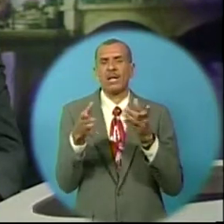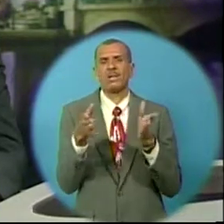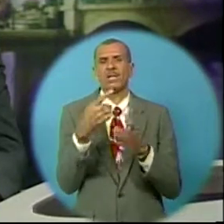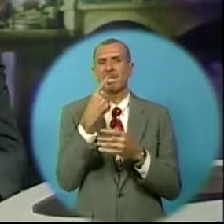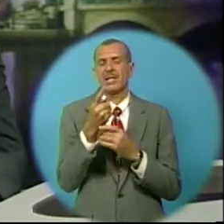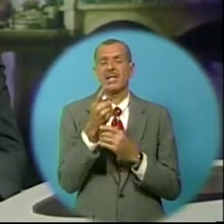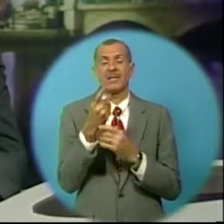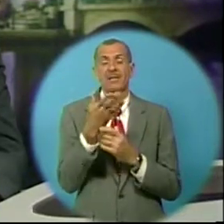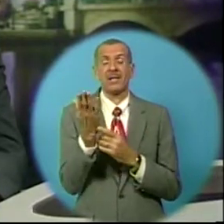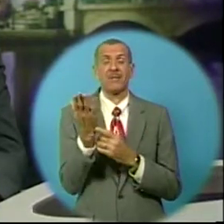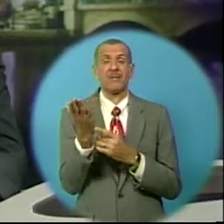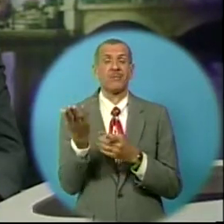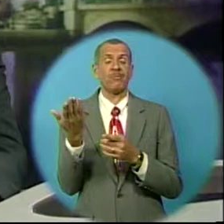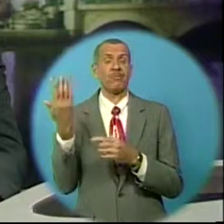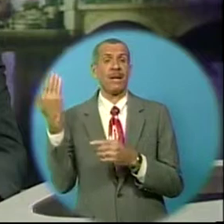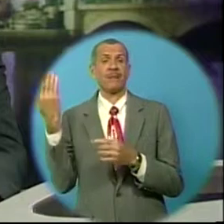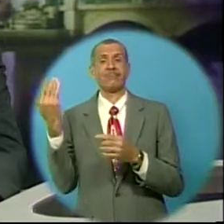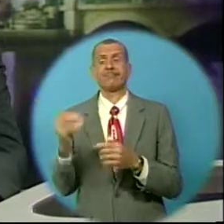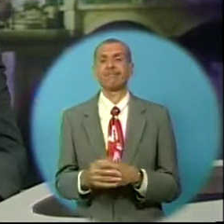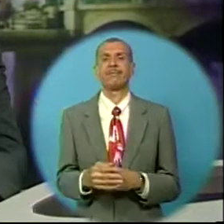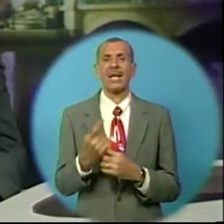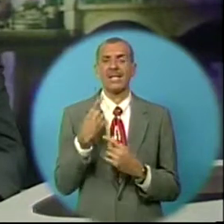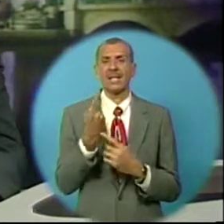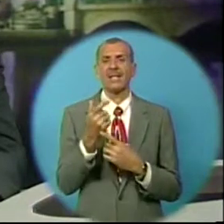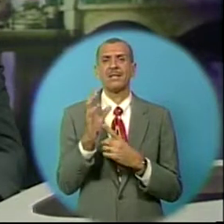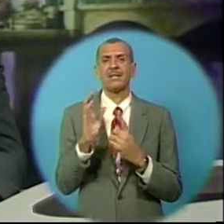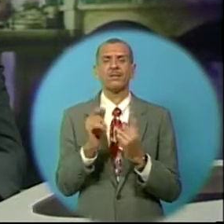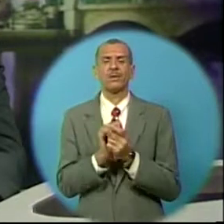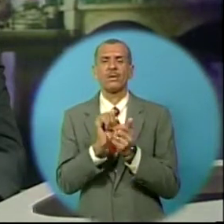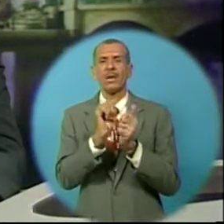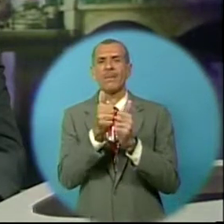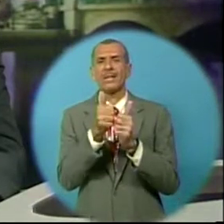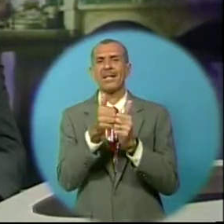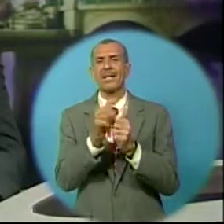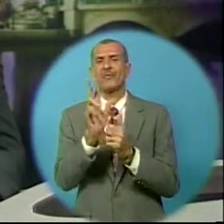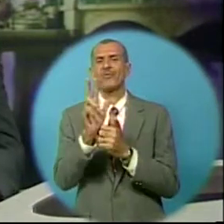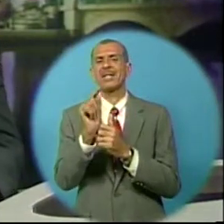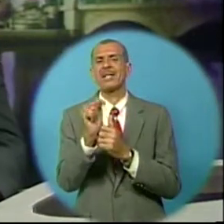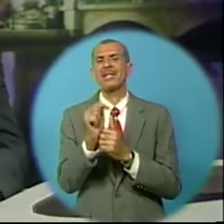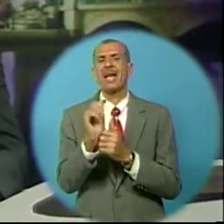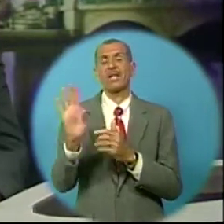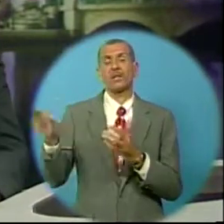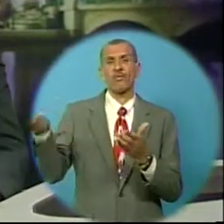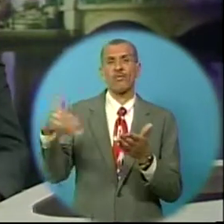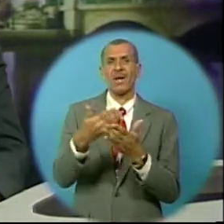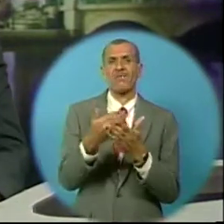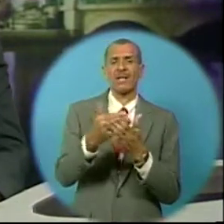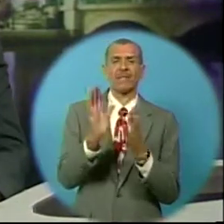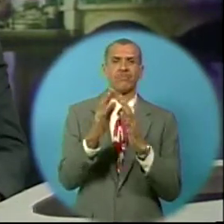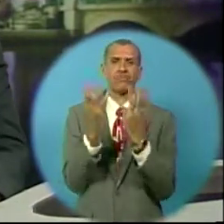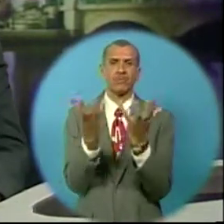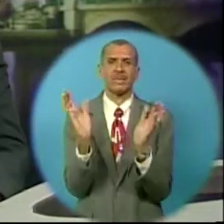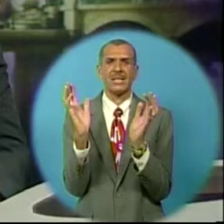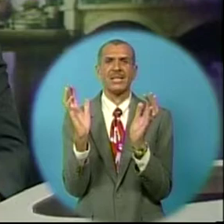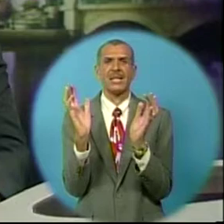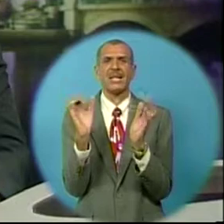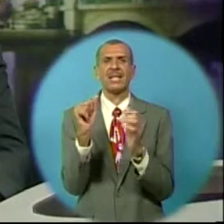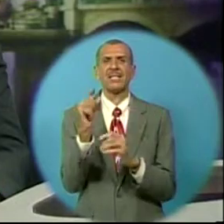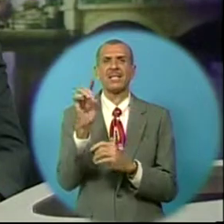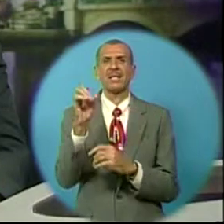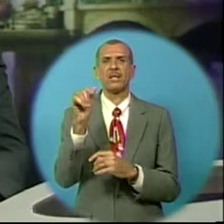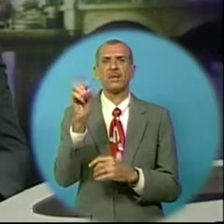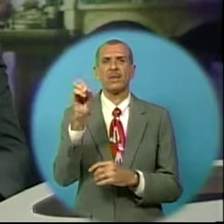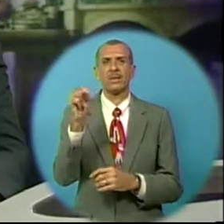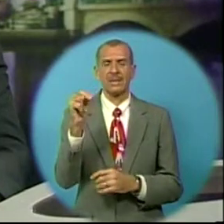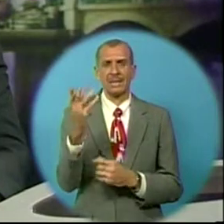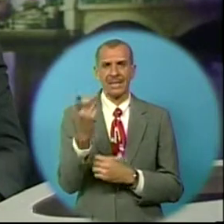side arrived in South Africa to take on the Proteas in their three-test series. On the team's arrival at a news conference in Sandton today, Richardson says